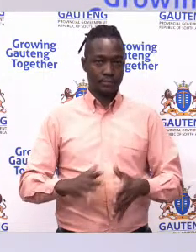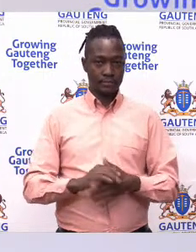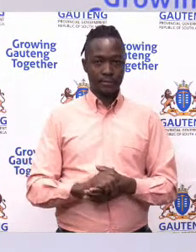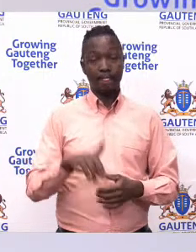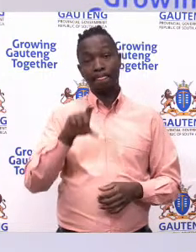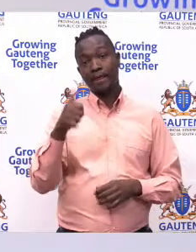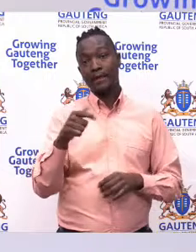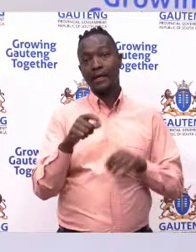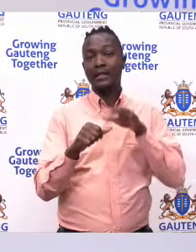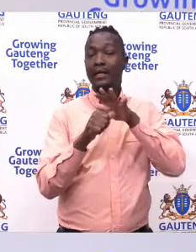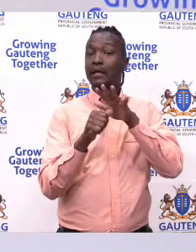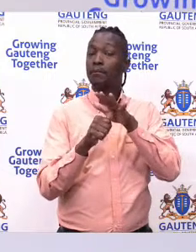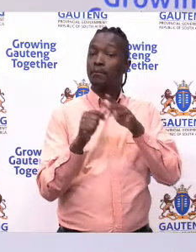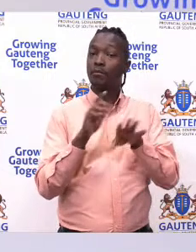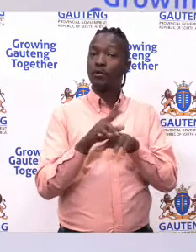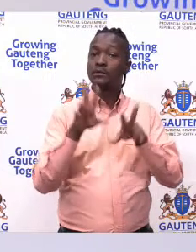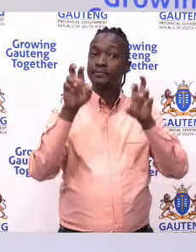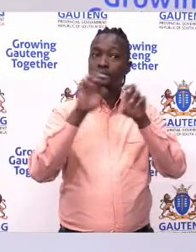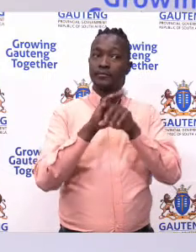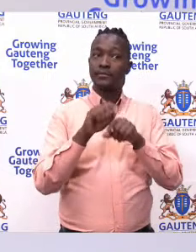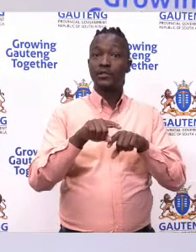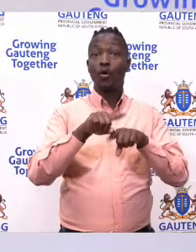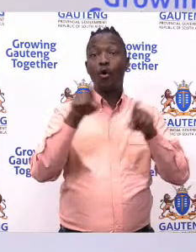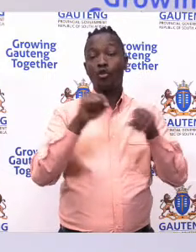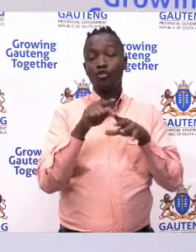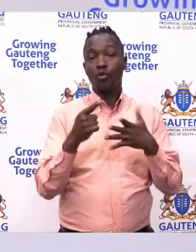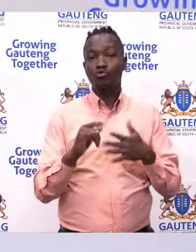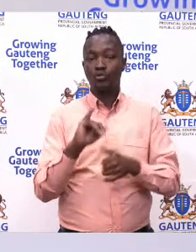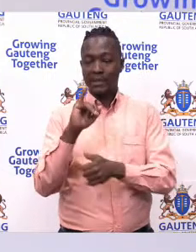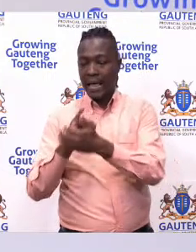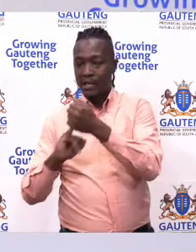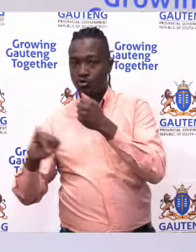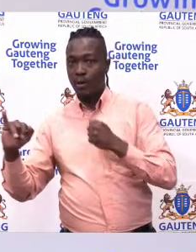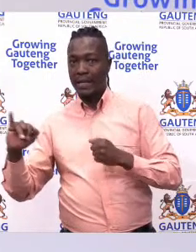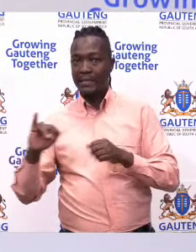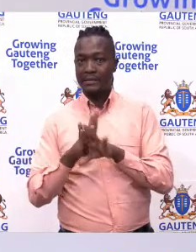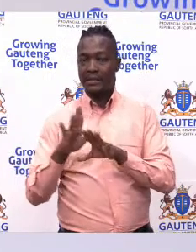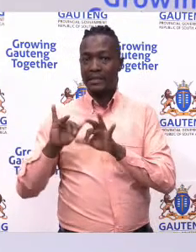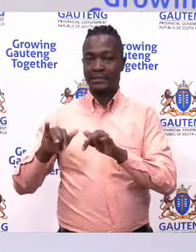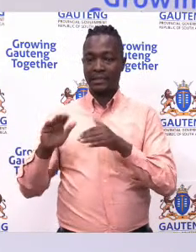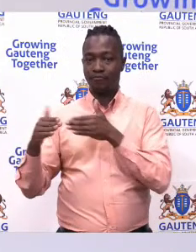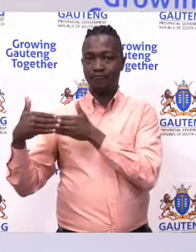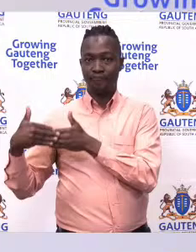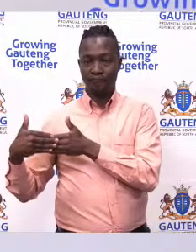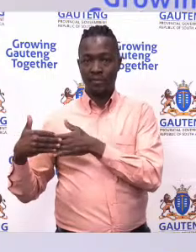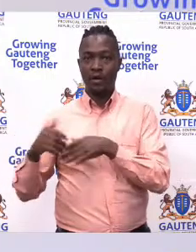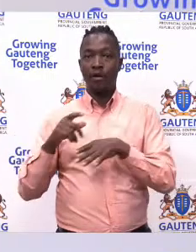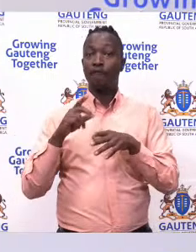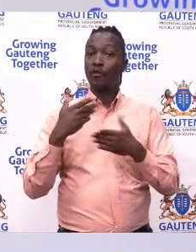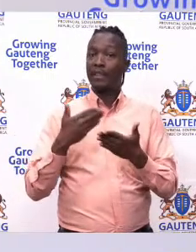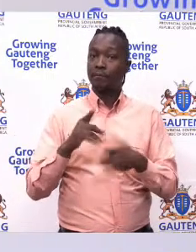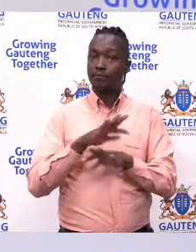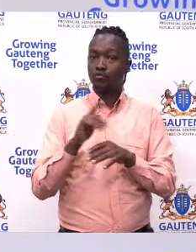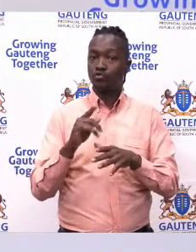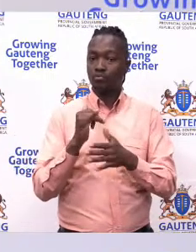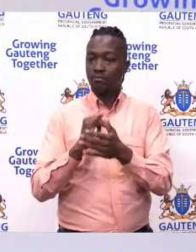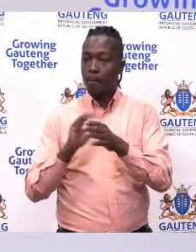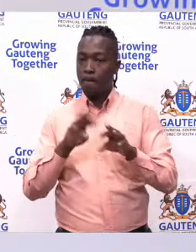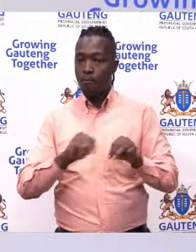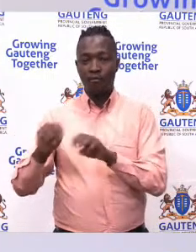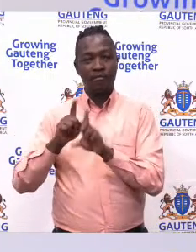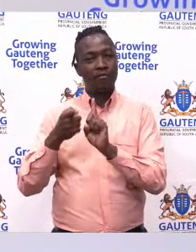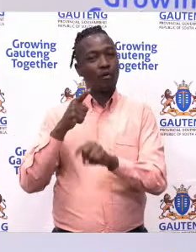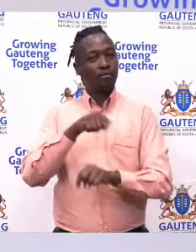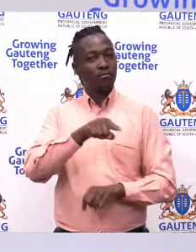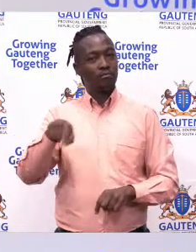just to continue to refer those who require isolation and quarantine for them to be able to get away from where they